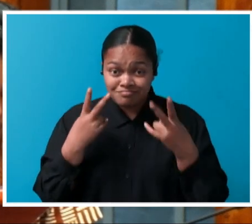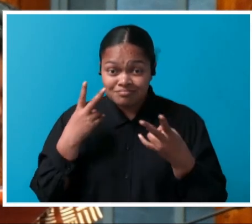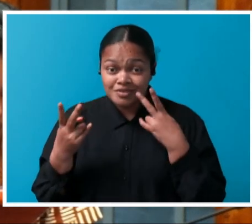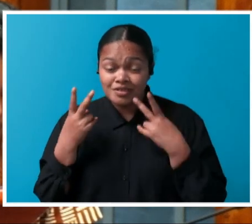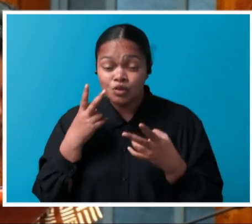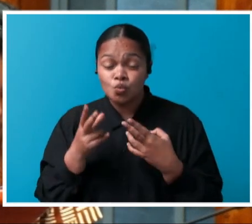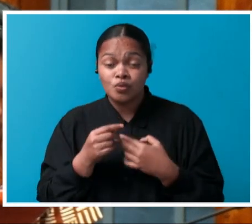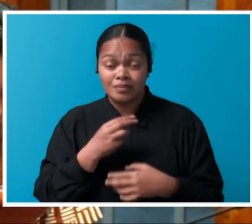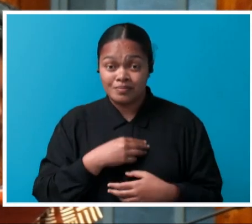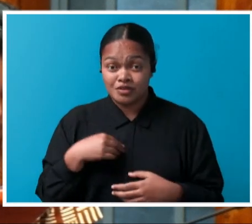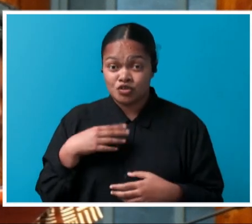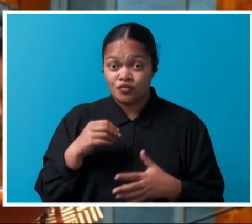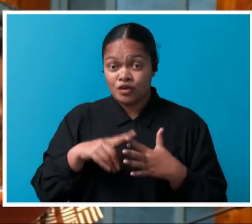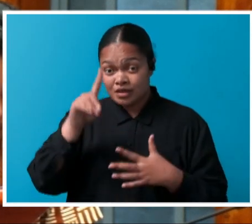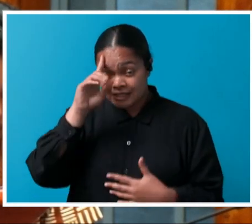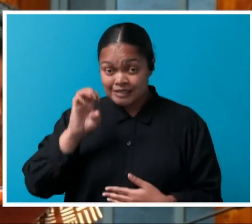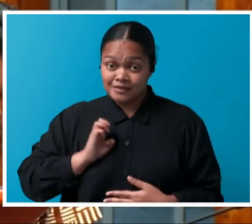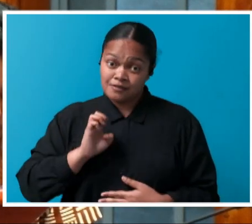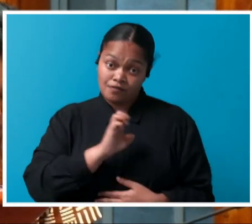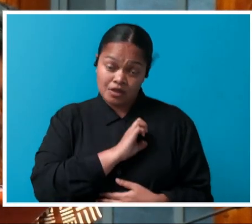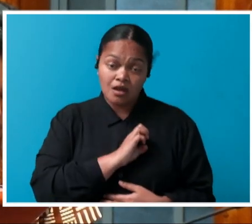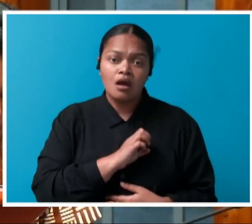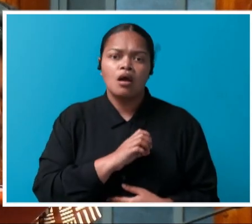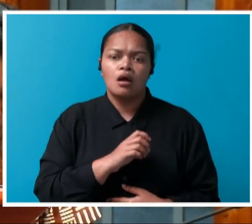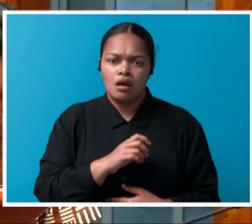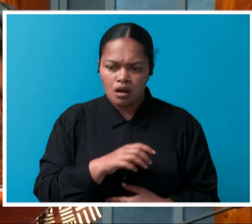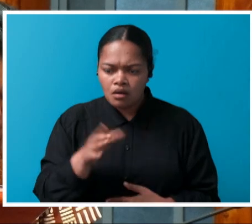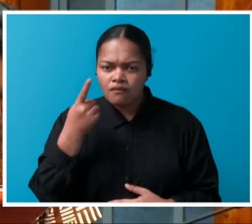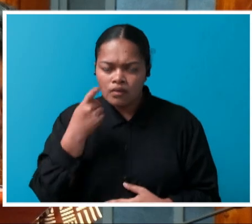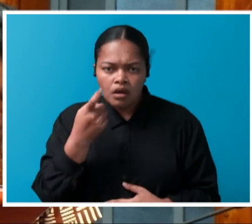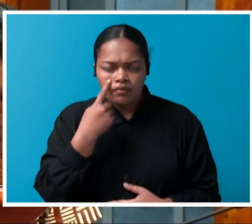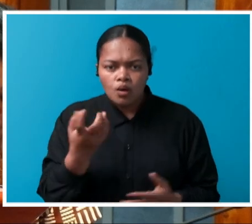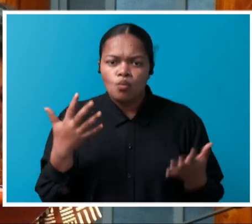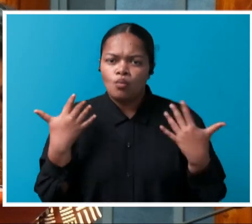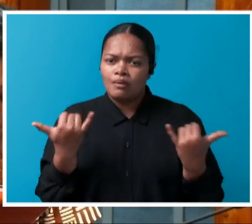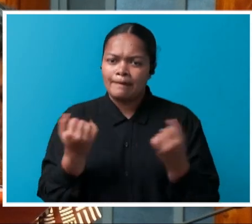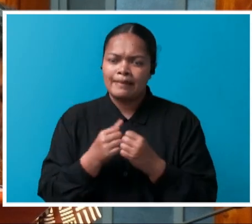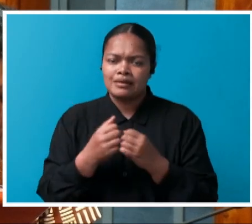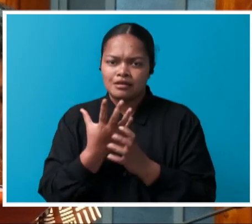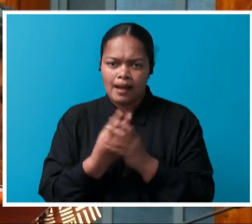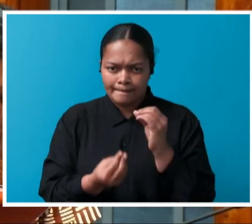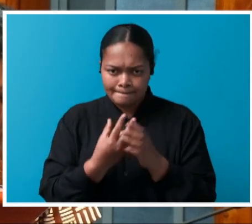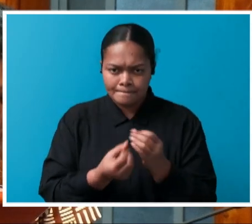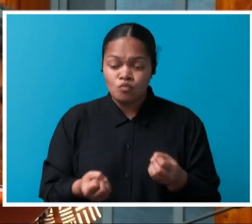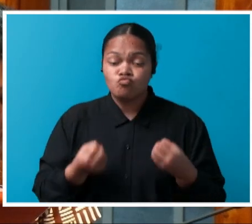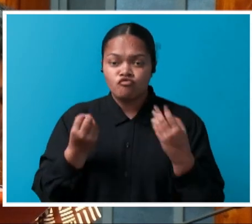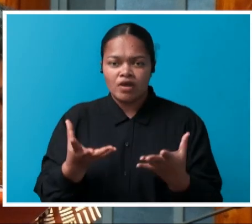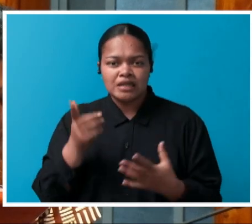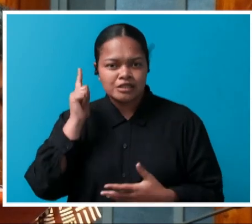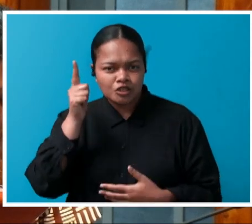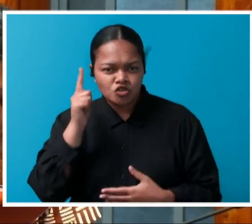Education executives, we have been able to address some of the immediate needs of our communities and provide them with teachers,